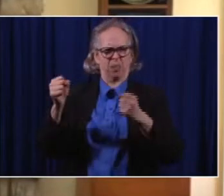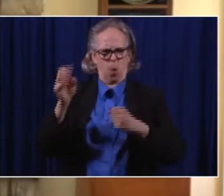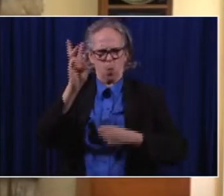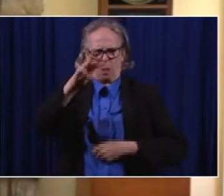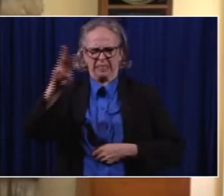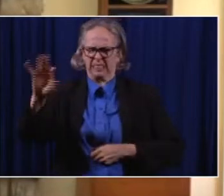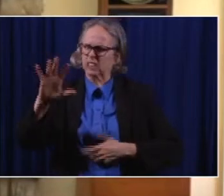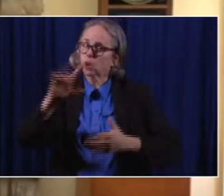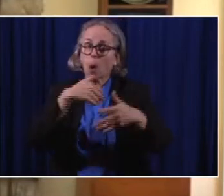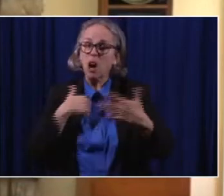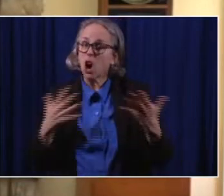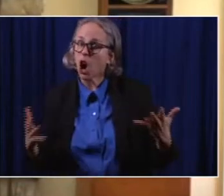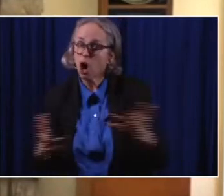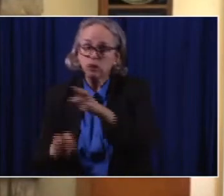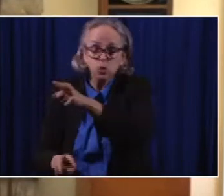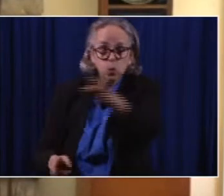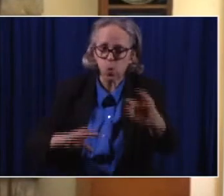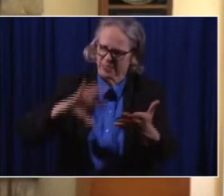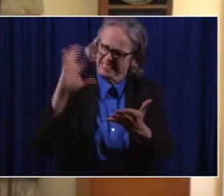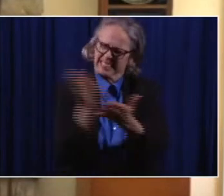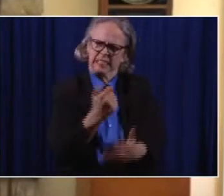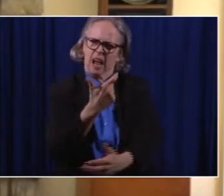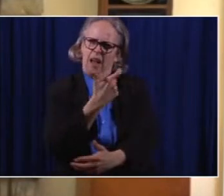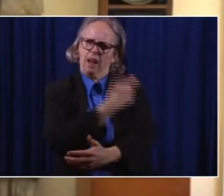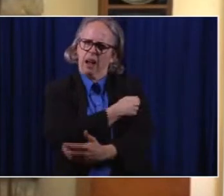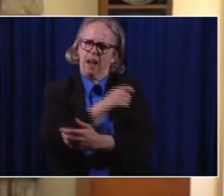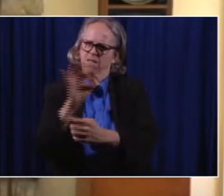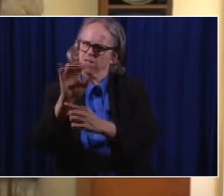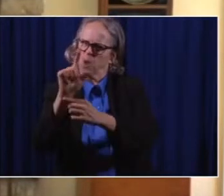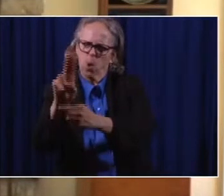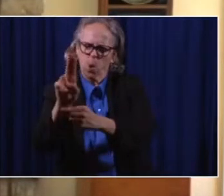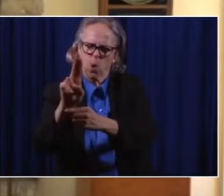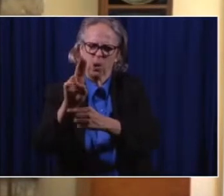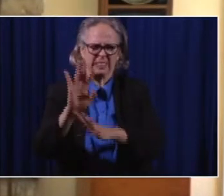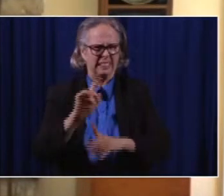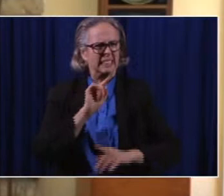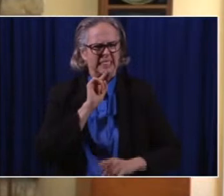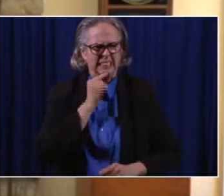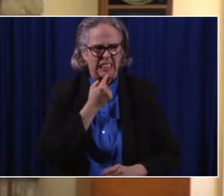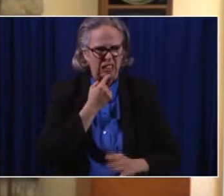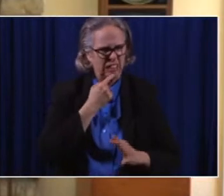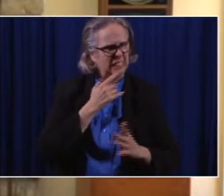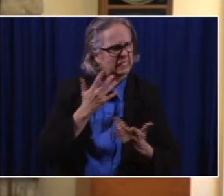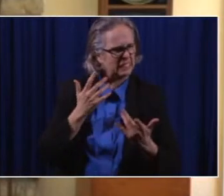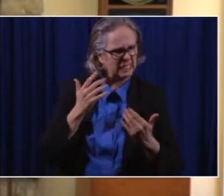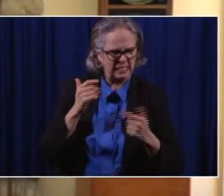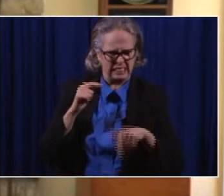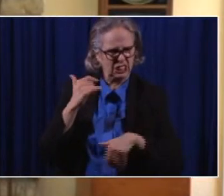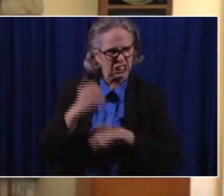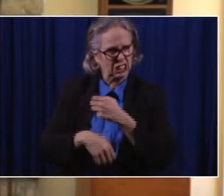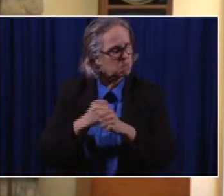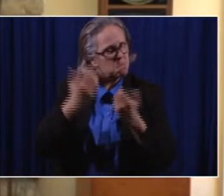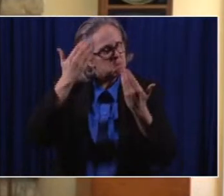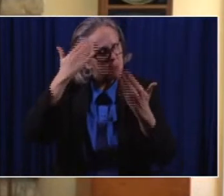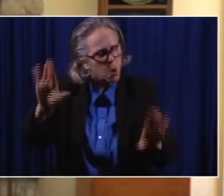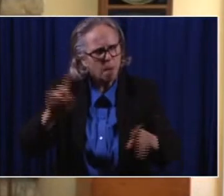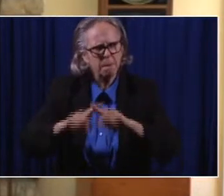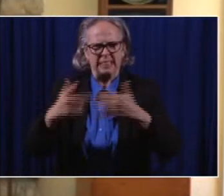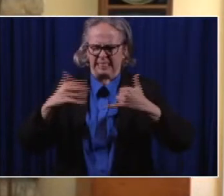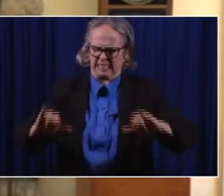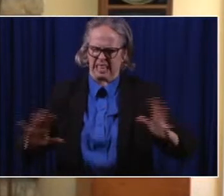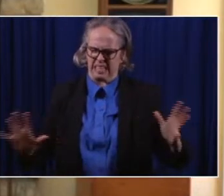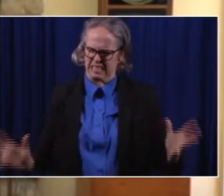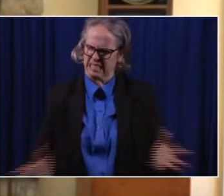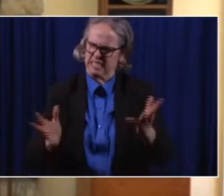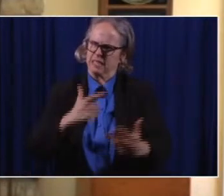yet is going to be, but we ask everybody to get a flu shot, and you'll be able to follow this again